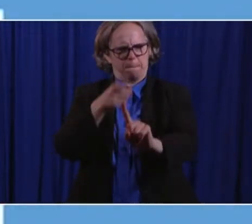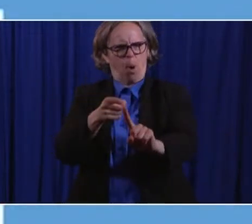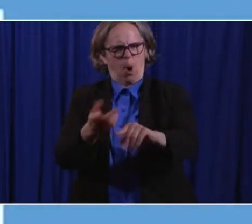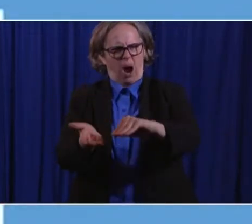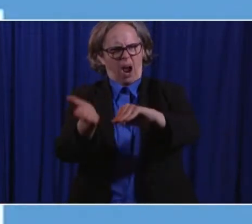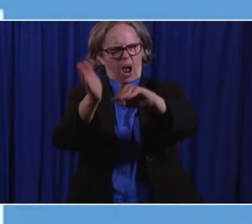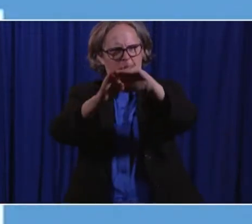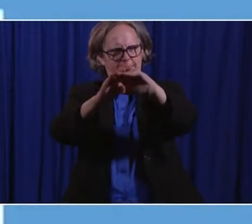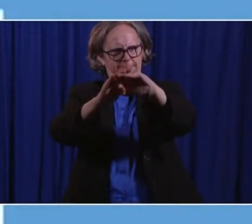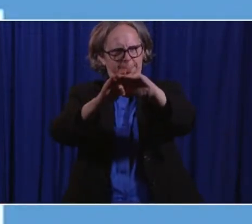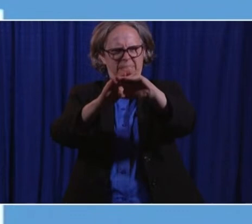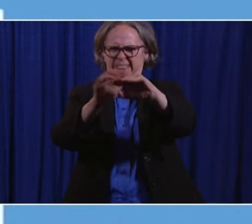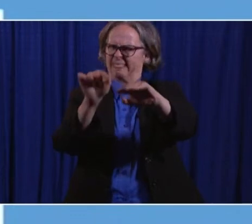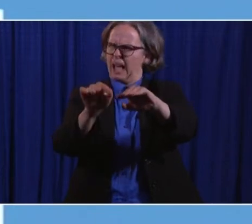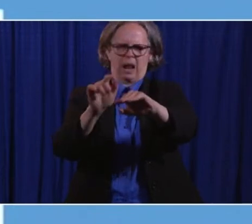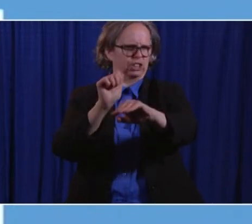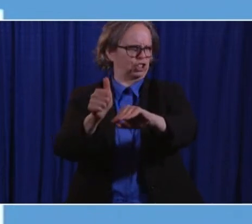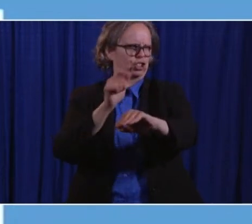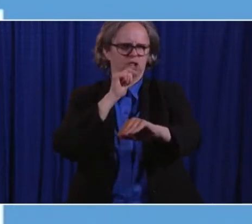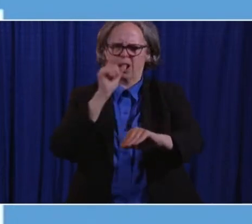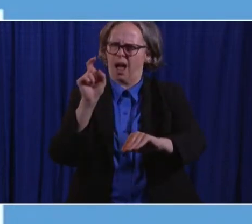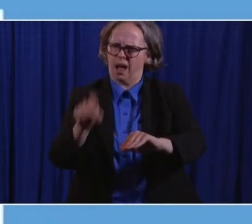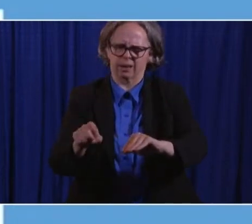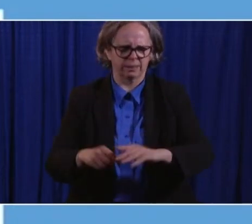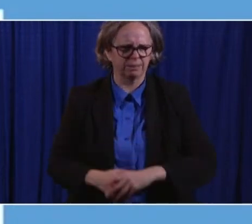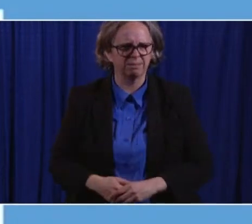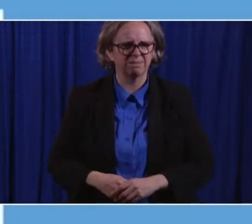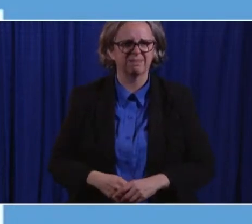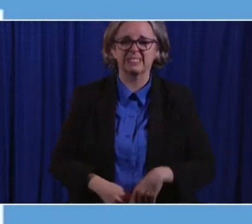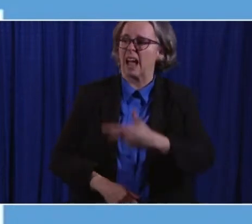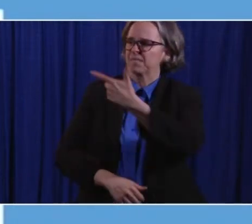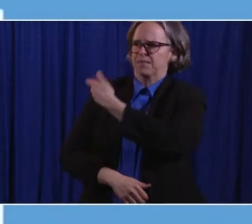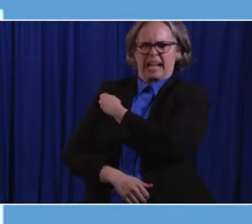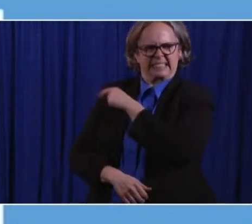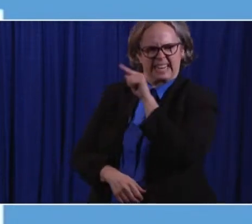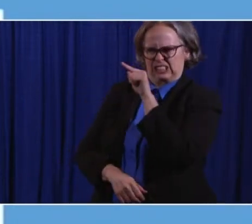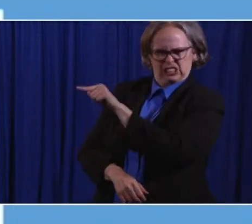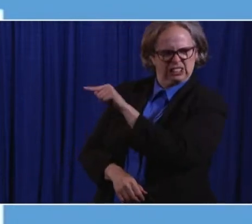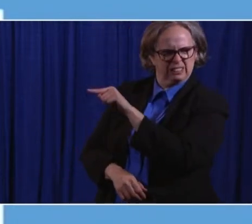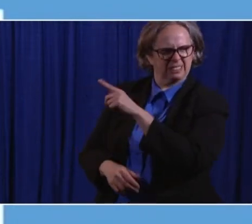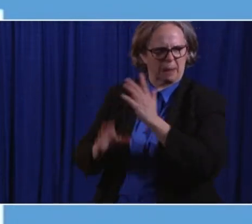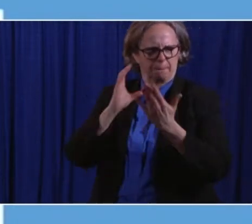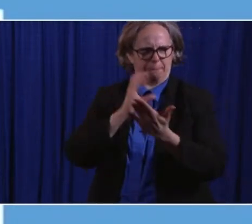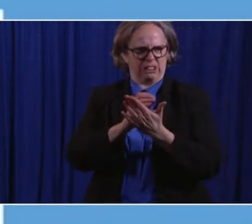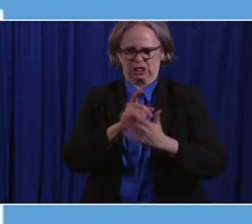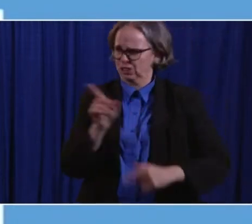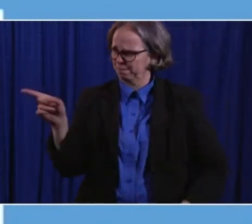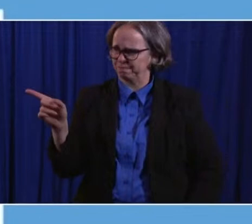This is our vaccinations, and we look at this, of course, every day as well. As you can see,